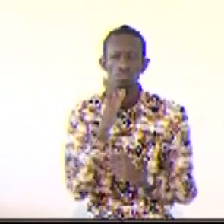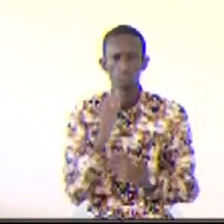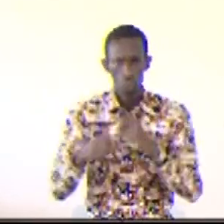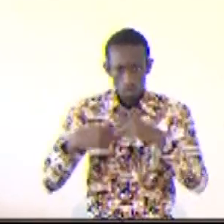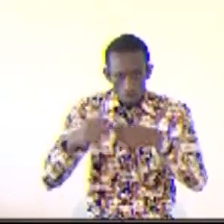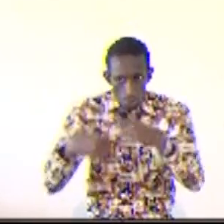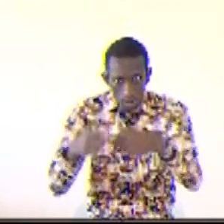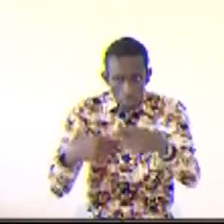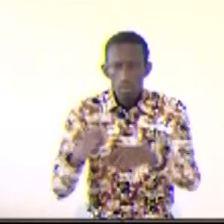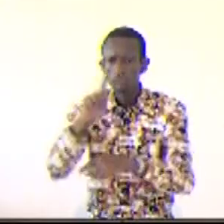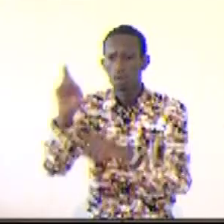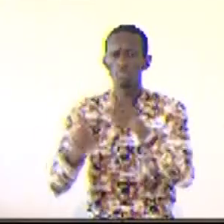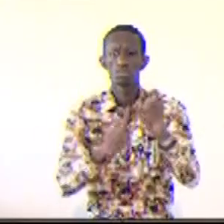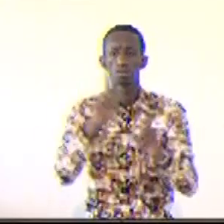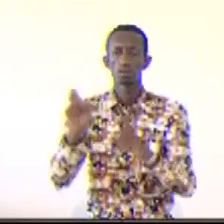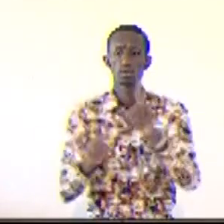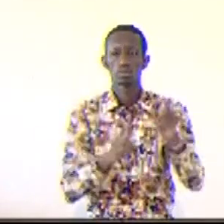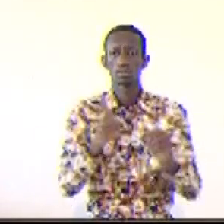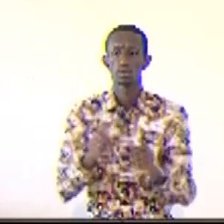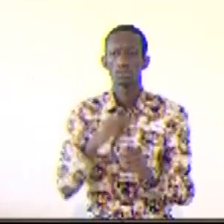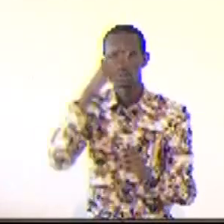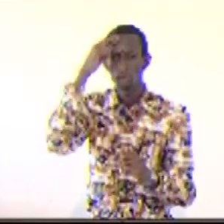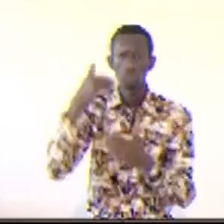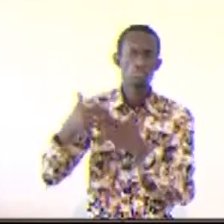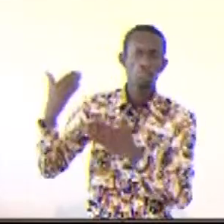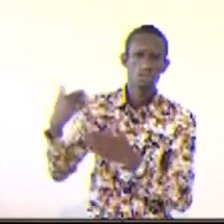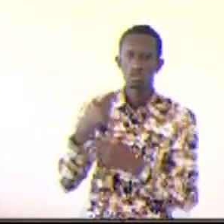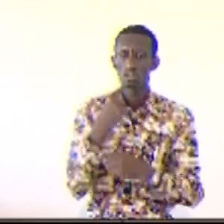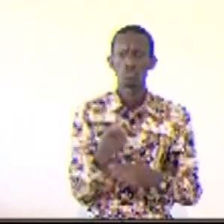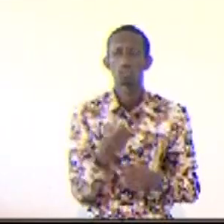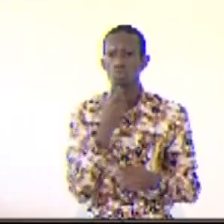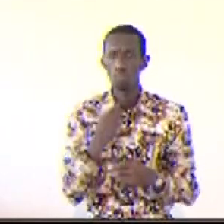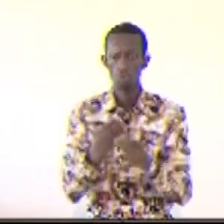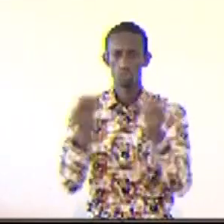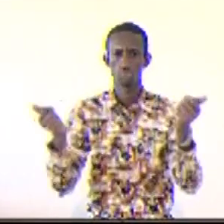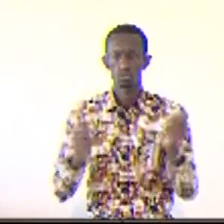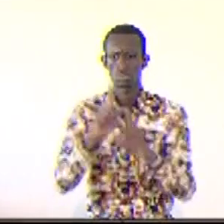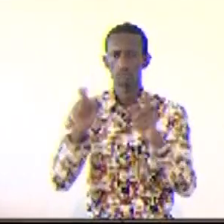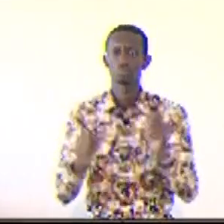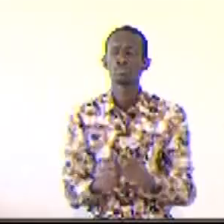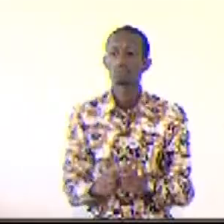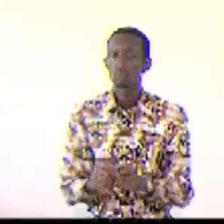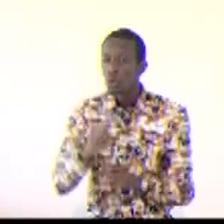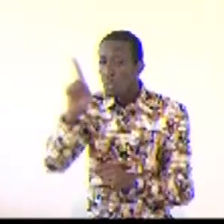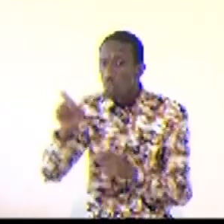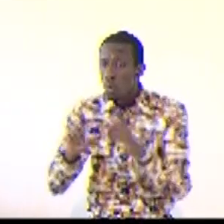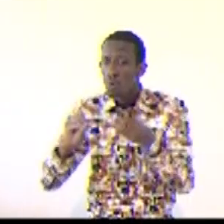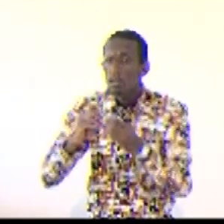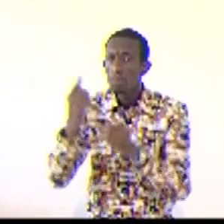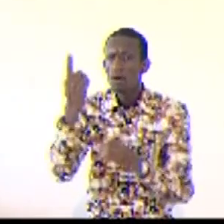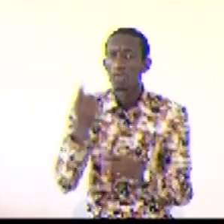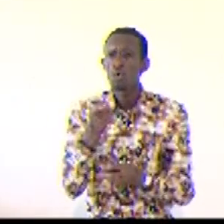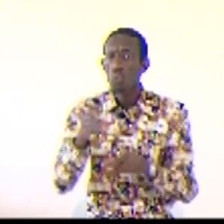So we look at, because we said we're supposed to answer some of these questions. Question number one is said, name a